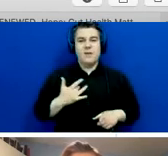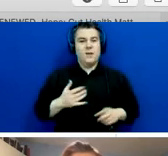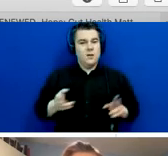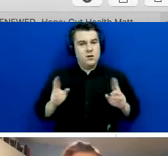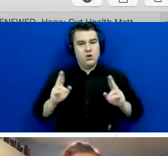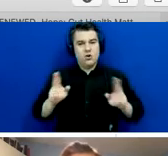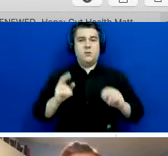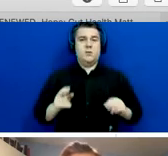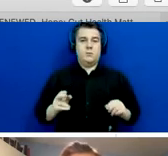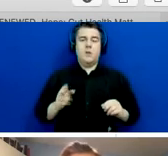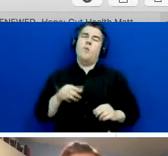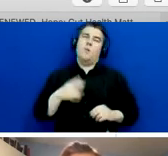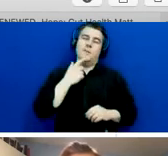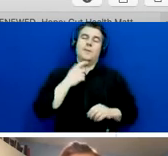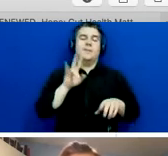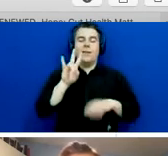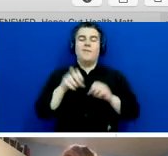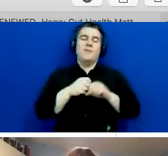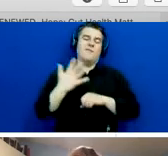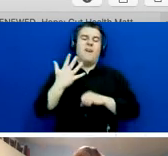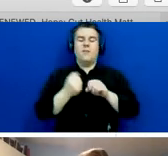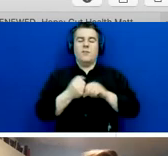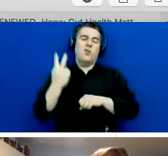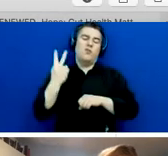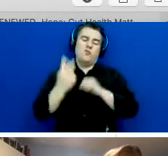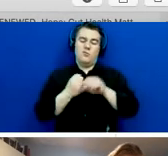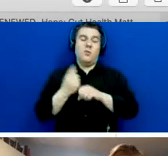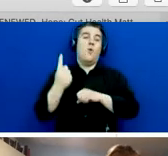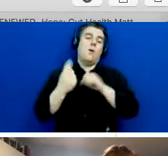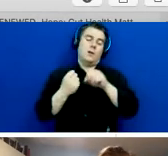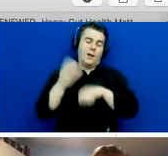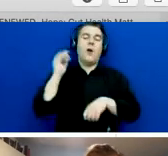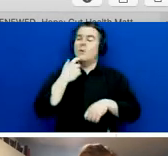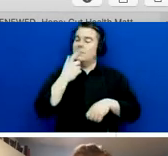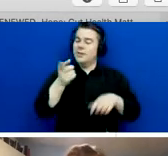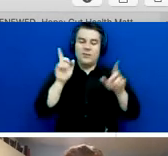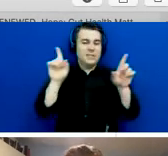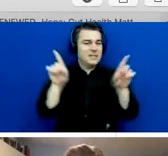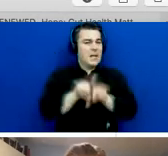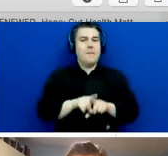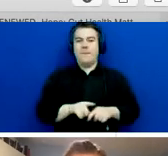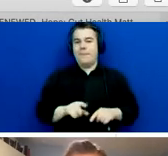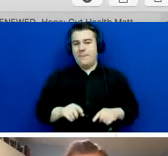this 7 years ago, 5 years ago, 2 years ago, a year ago. I would have told you this if I would have been on training and I